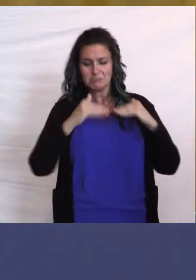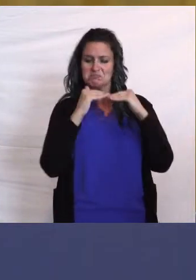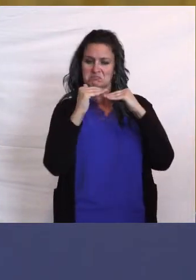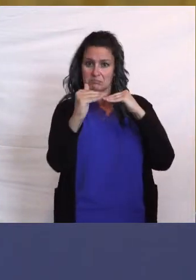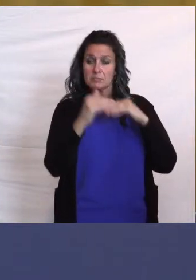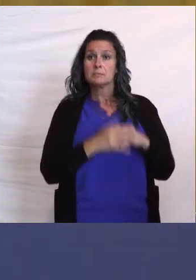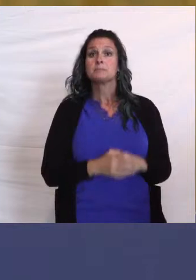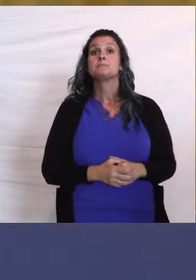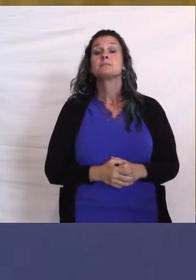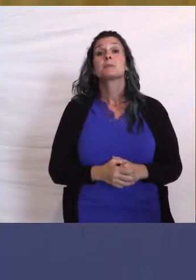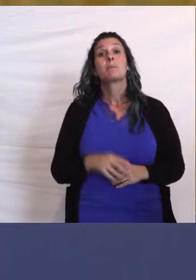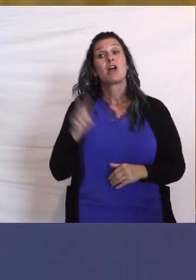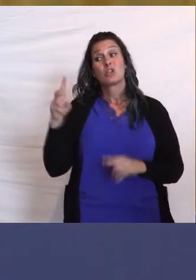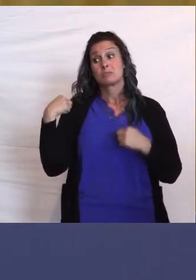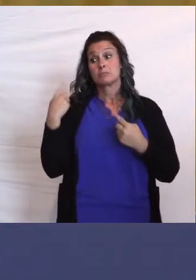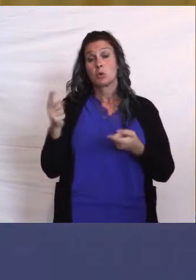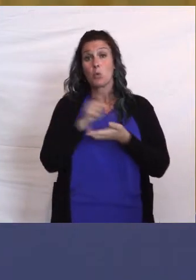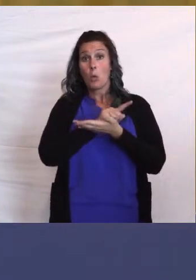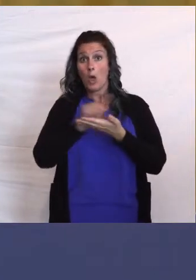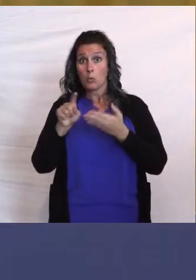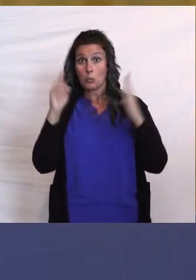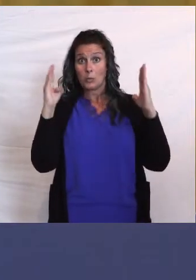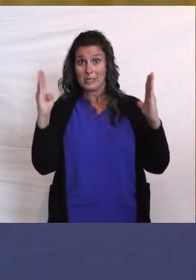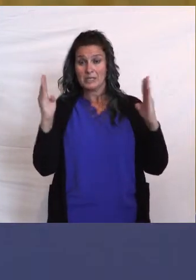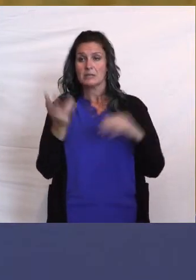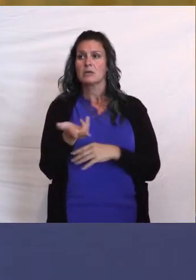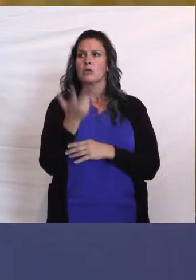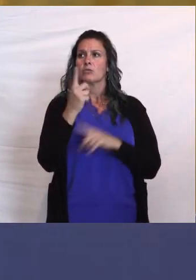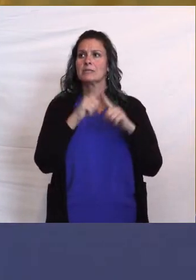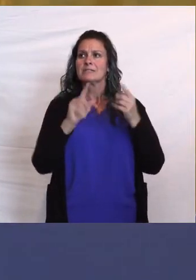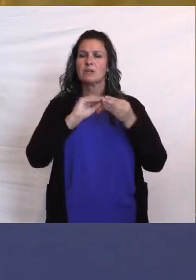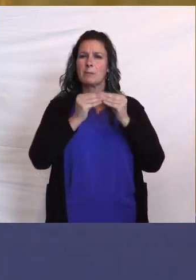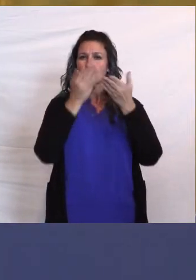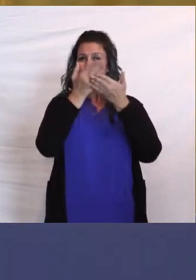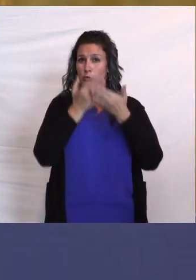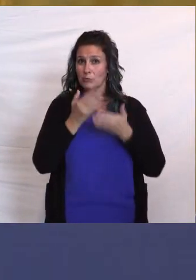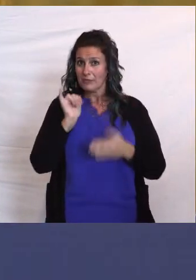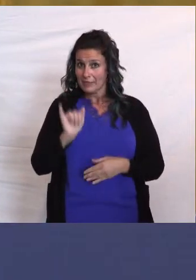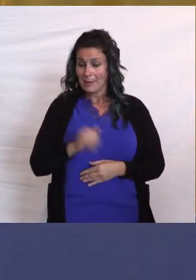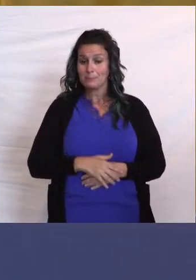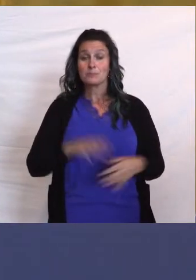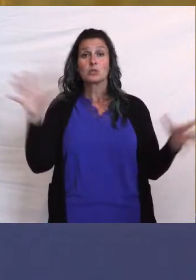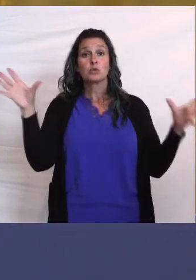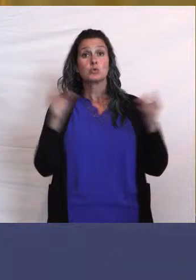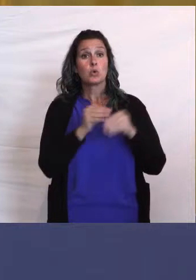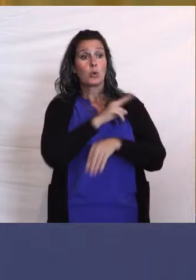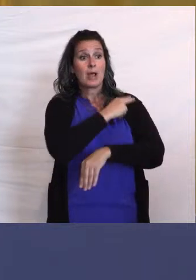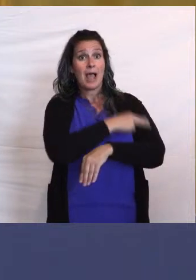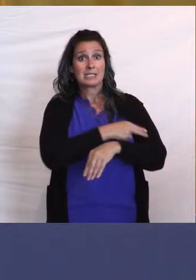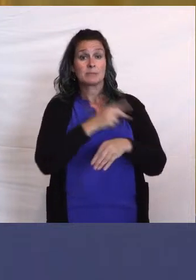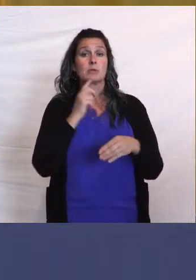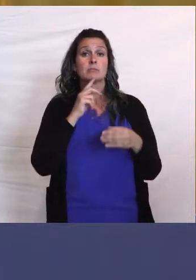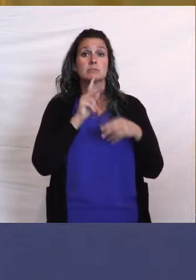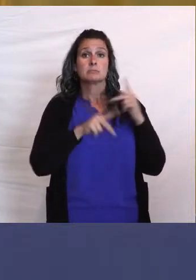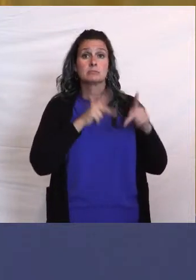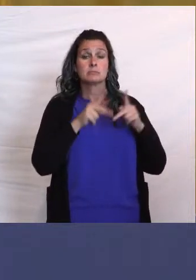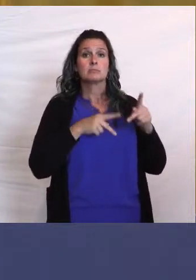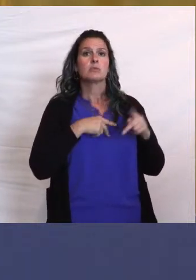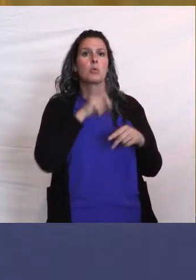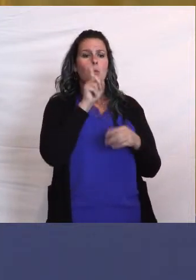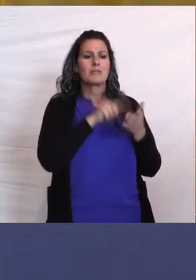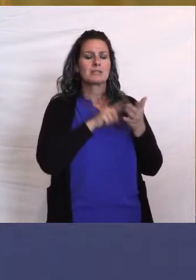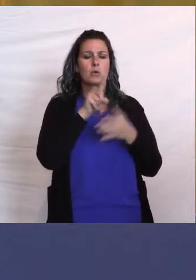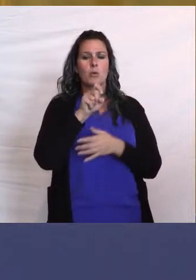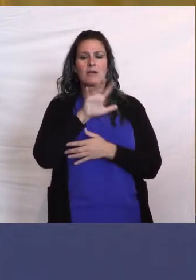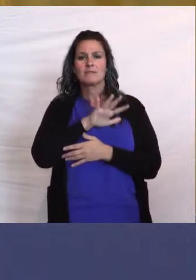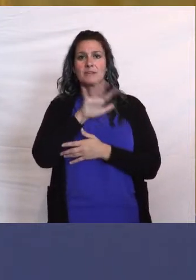if you just look over the past week at 3 different numbers to prove that point, total hospitalizations a week ago,